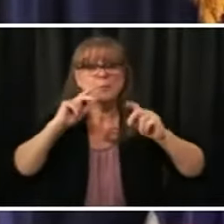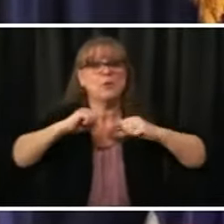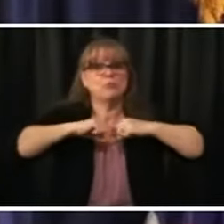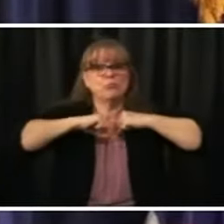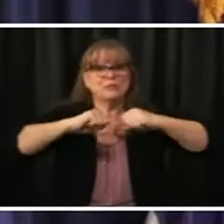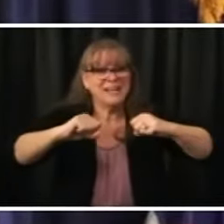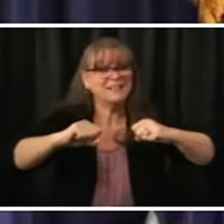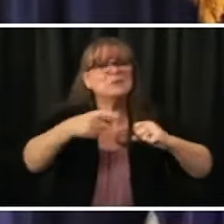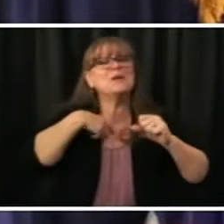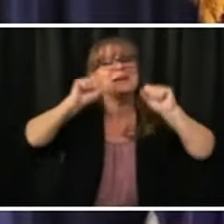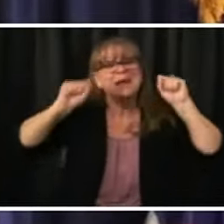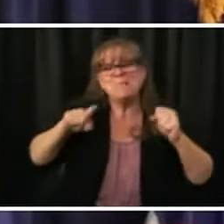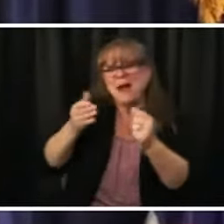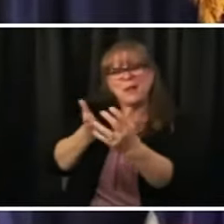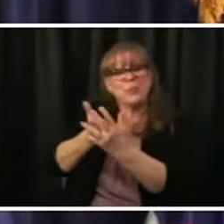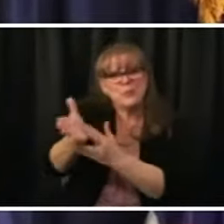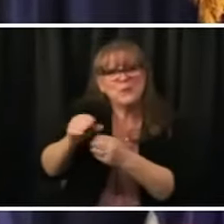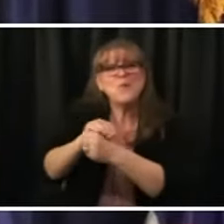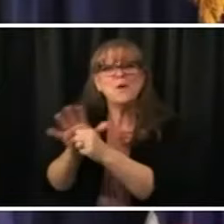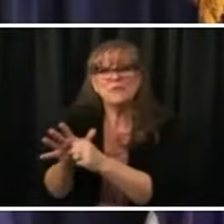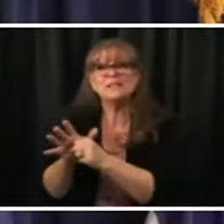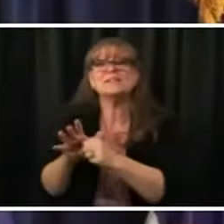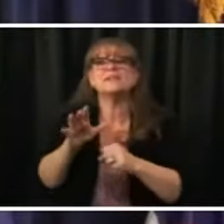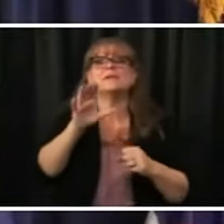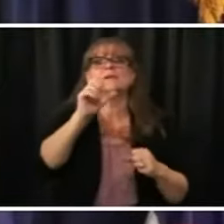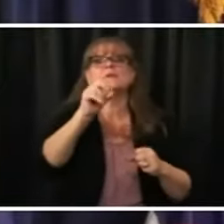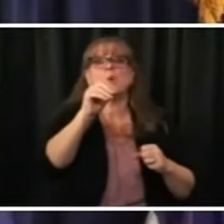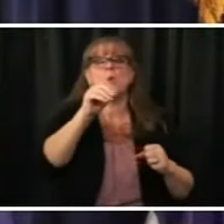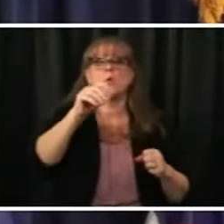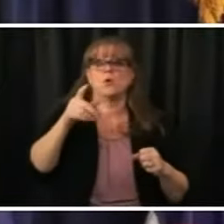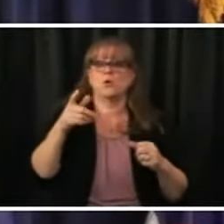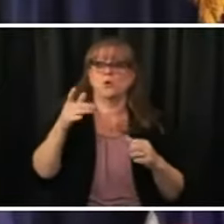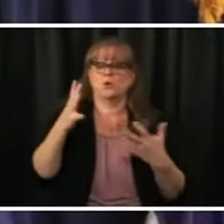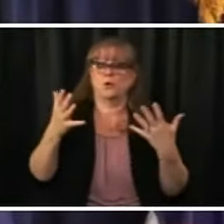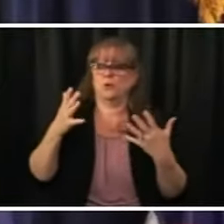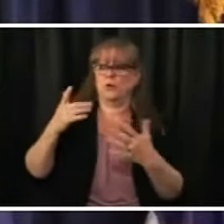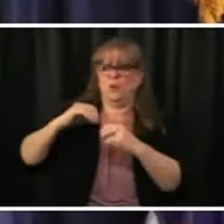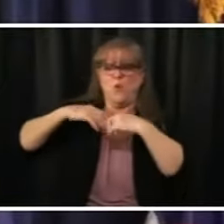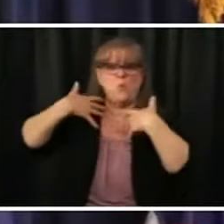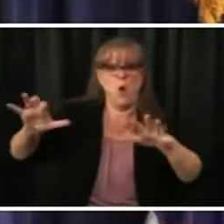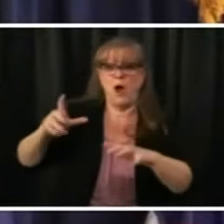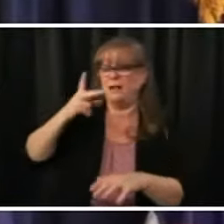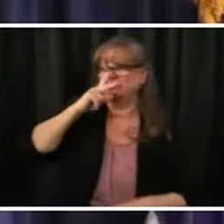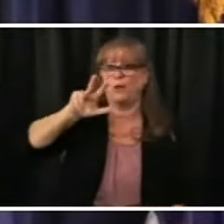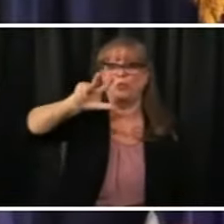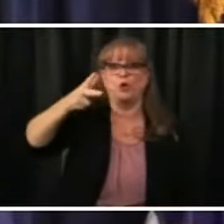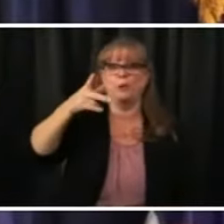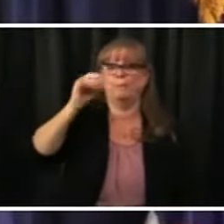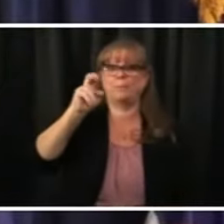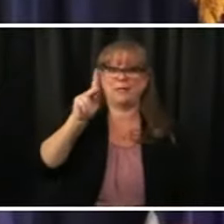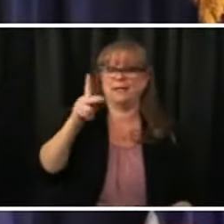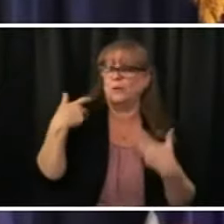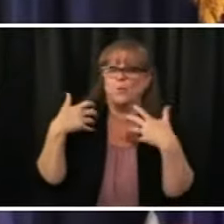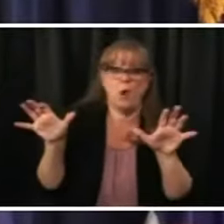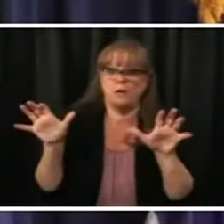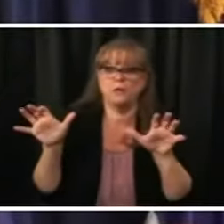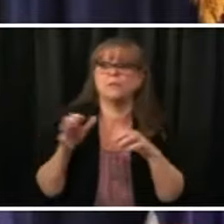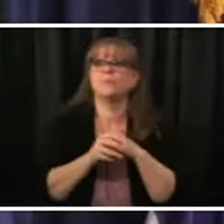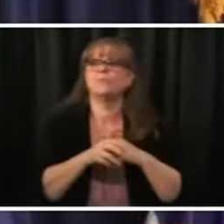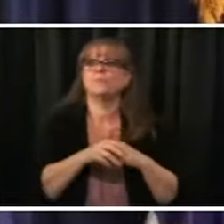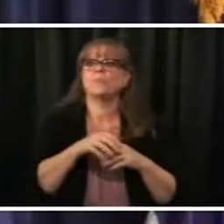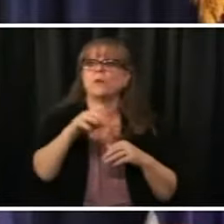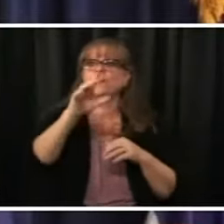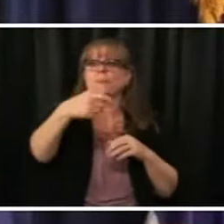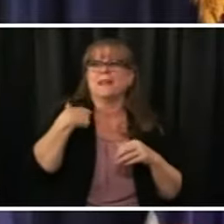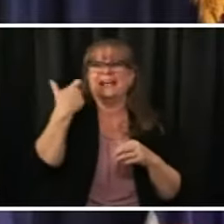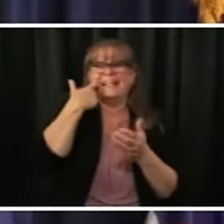avoid a third peak. I was on the call with the White House this morning with their weekly coronavirus